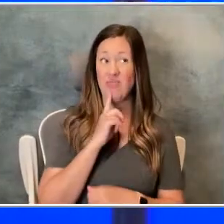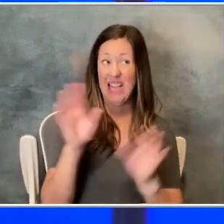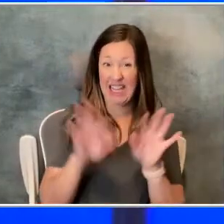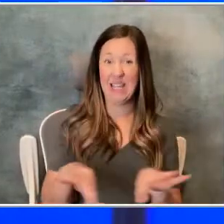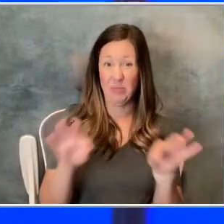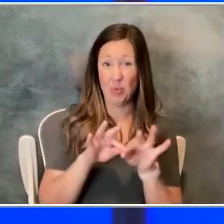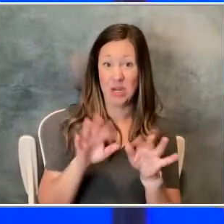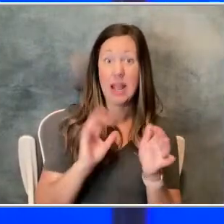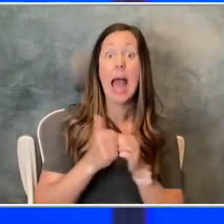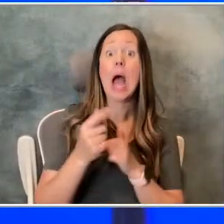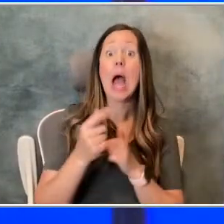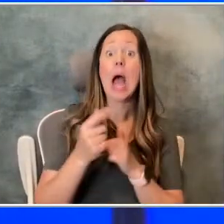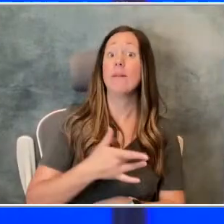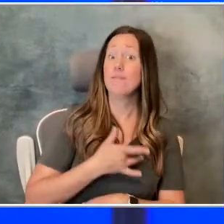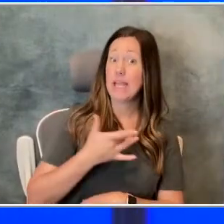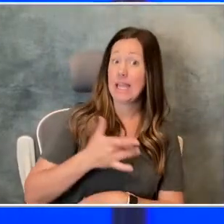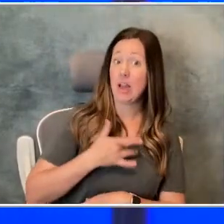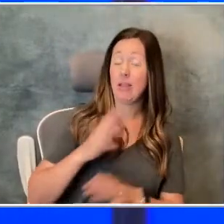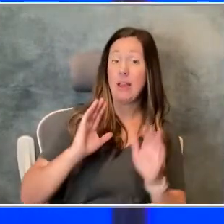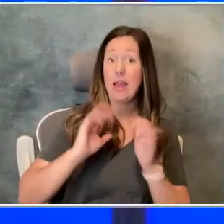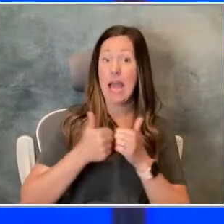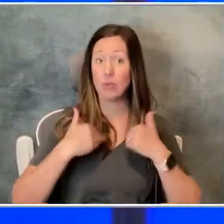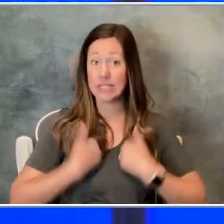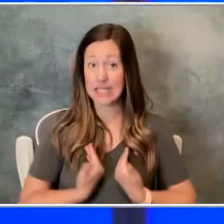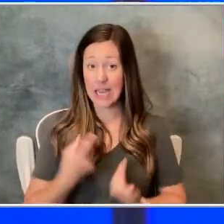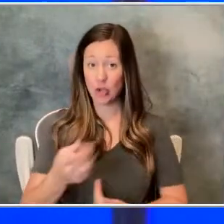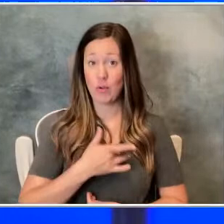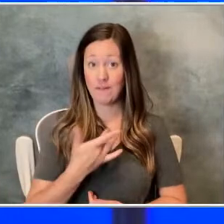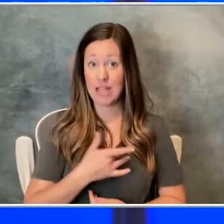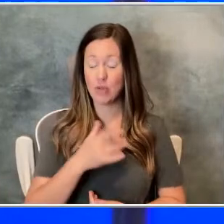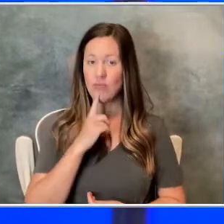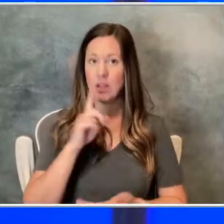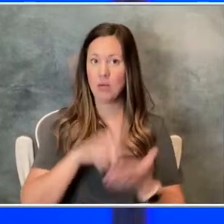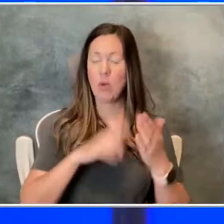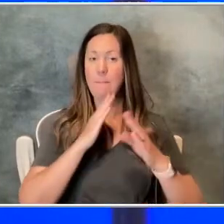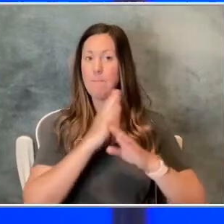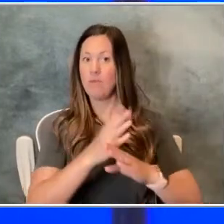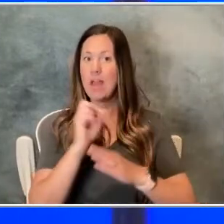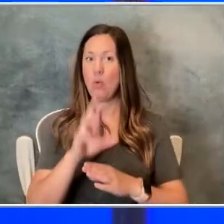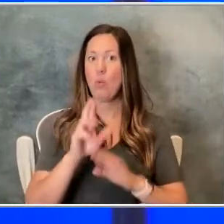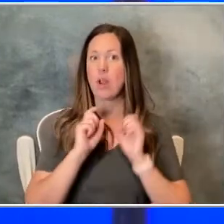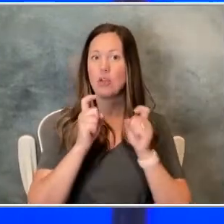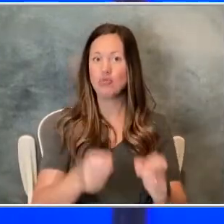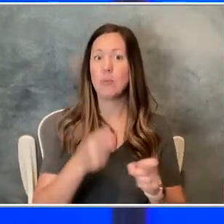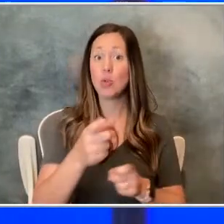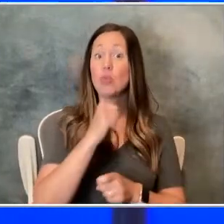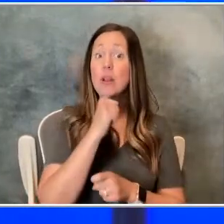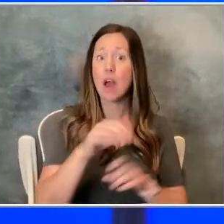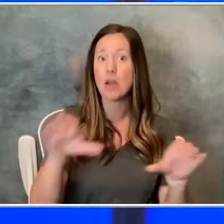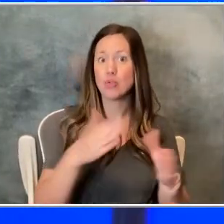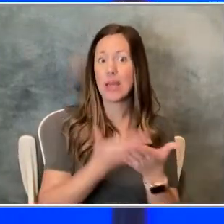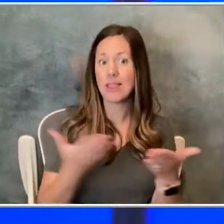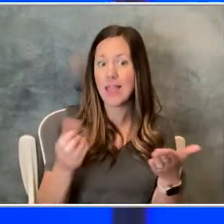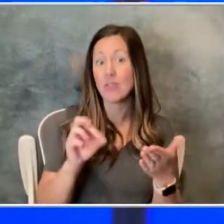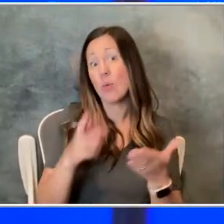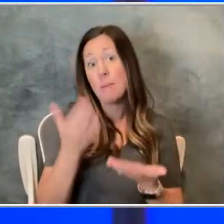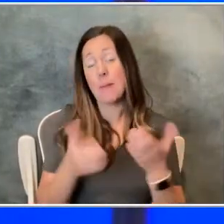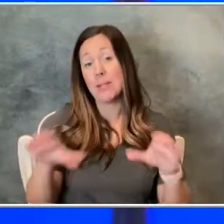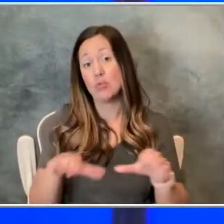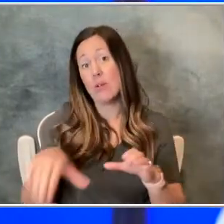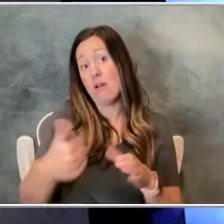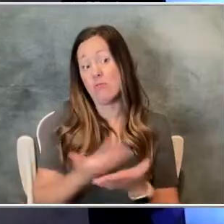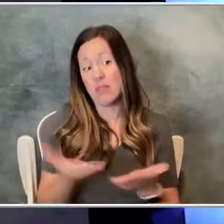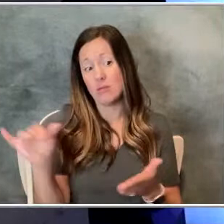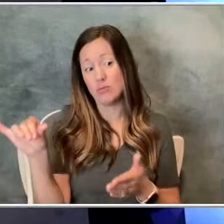you feel and how tired you feel is what prevents you or contributes to you not doing things or doing other things. And